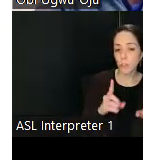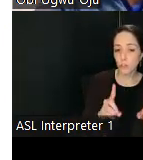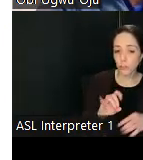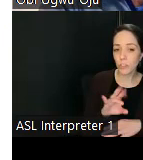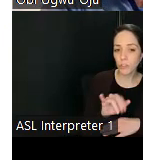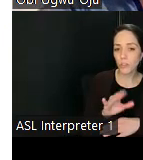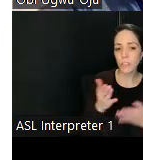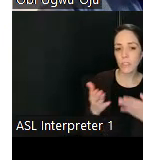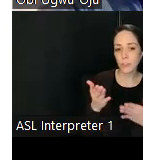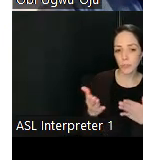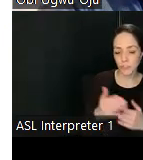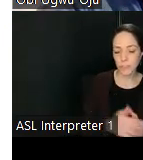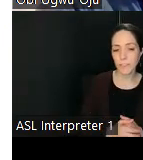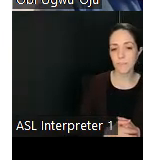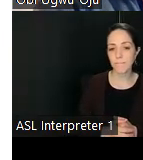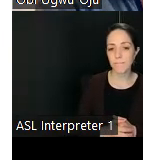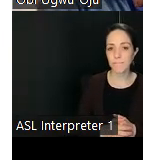unlawful employment practices.